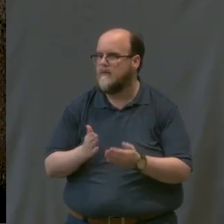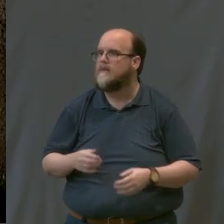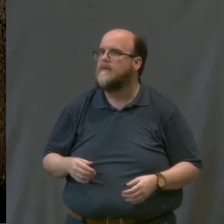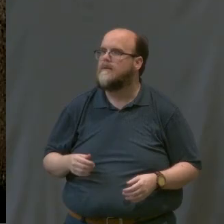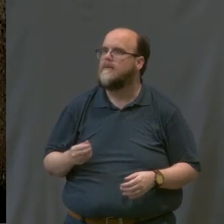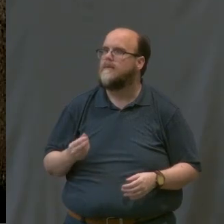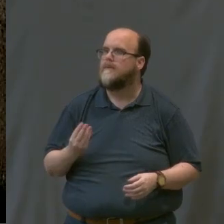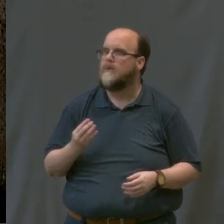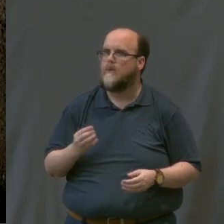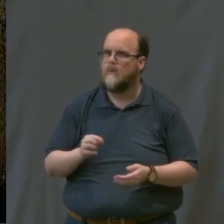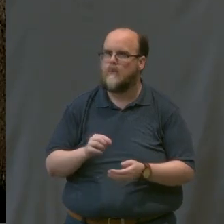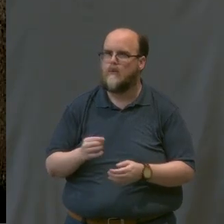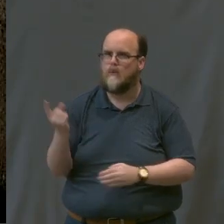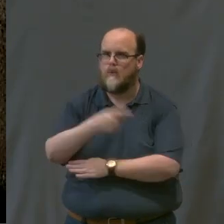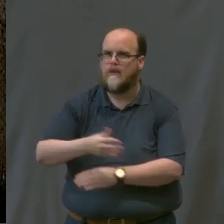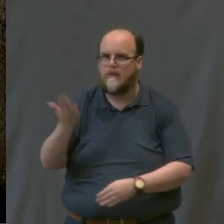several evenings ago.